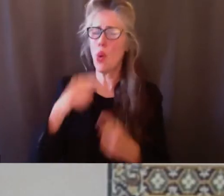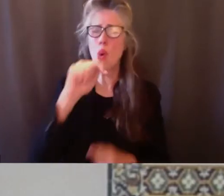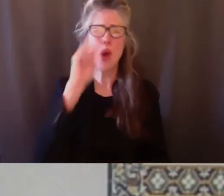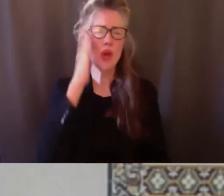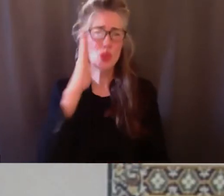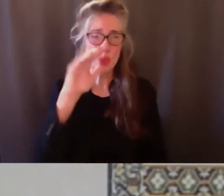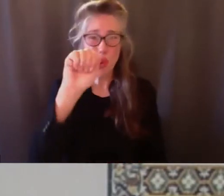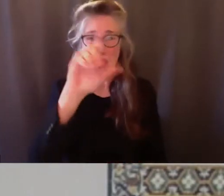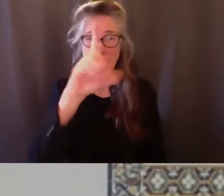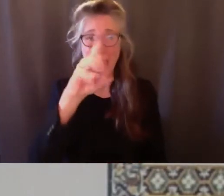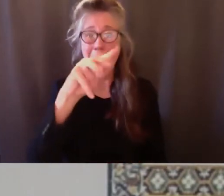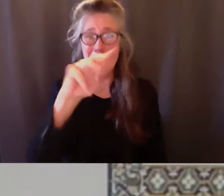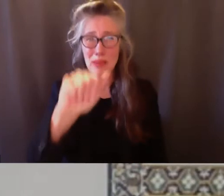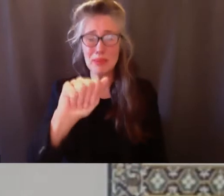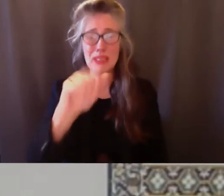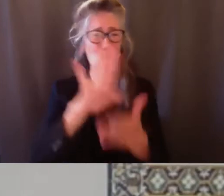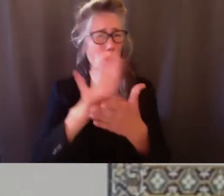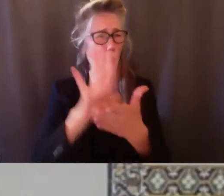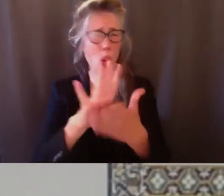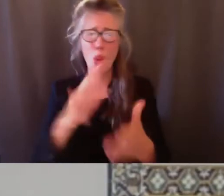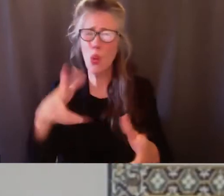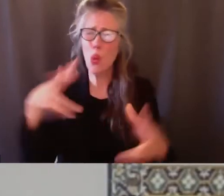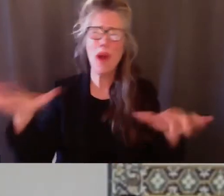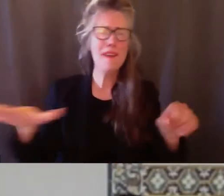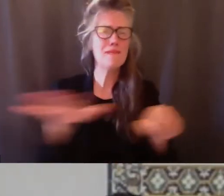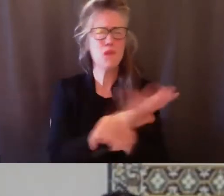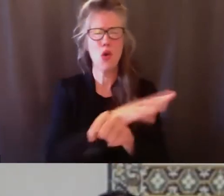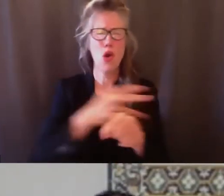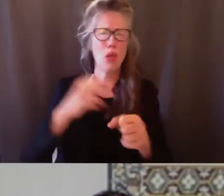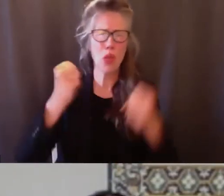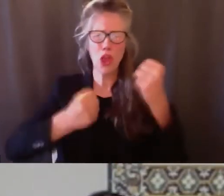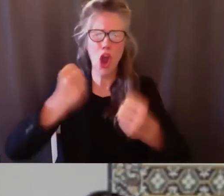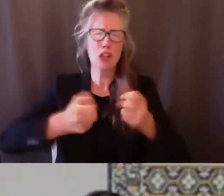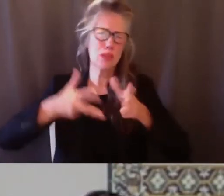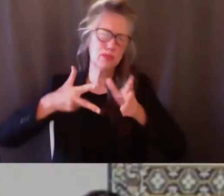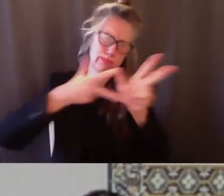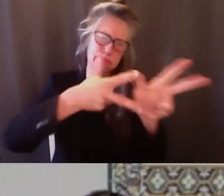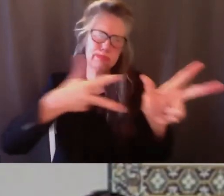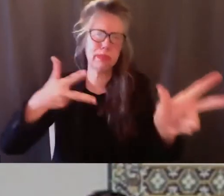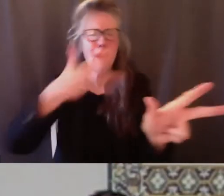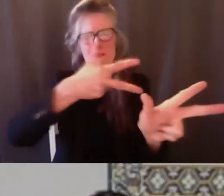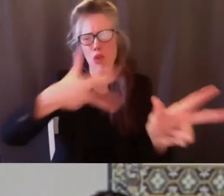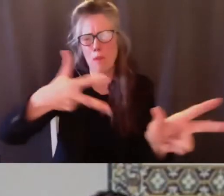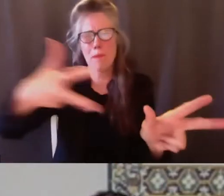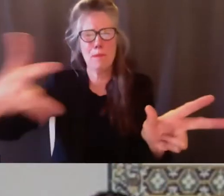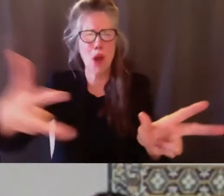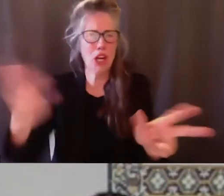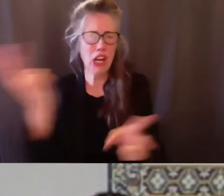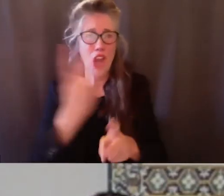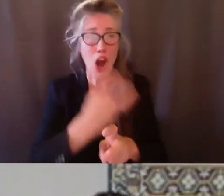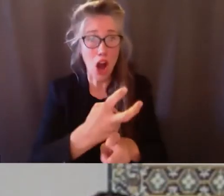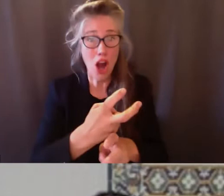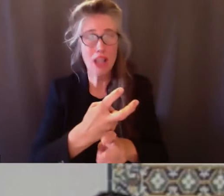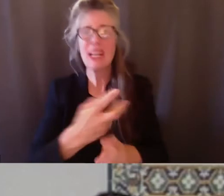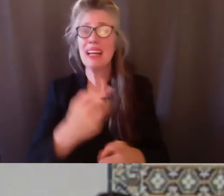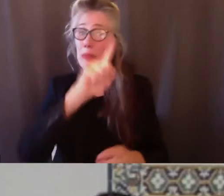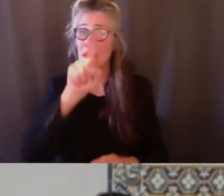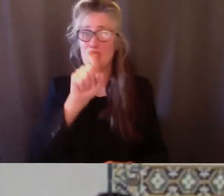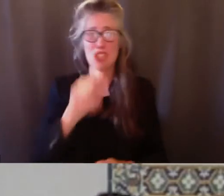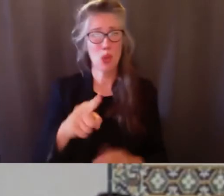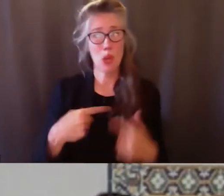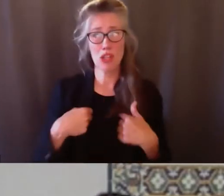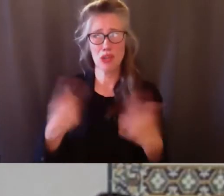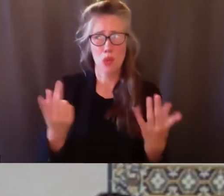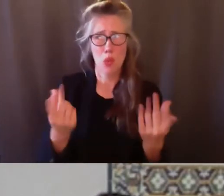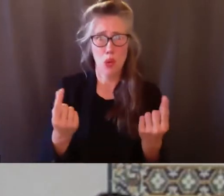is, have we thought about that? Have we addressed that issue? Because sometimes that comes up. The parking is there. So I don't know. It's a question, but also just